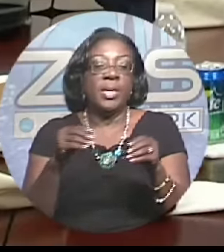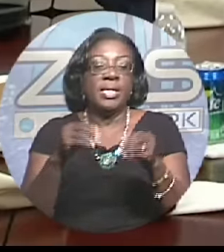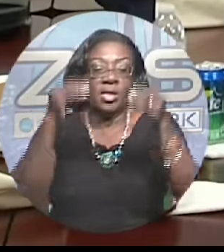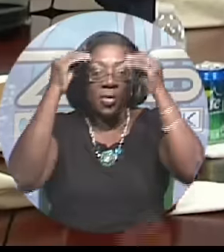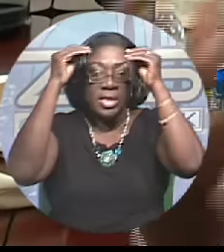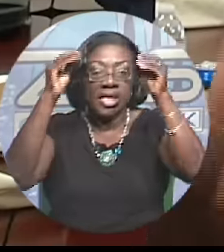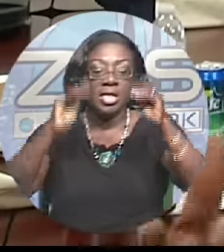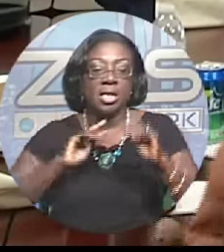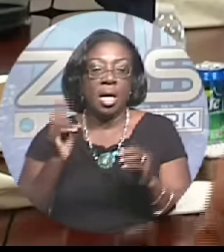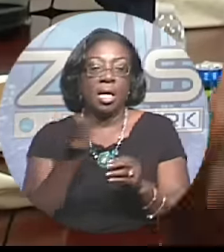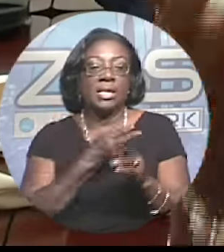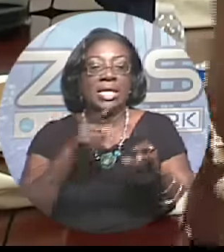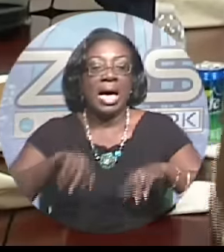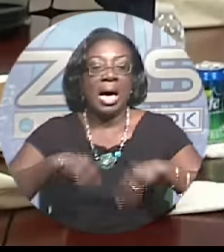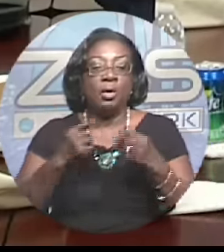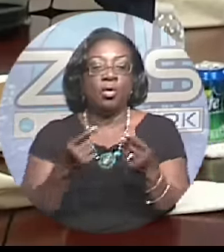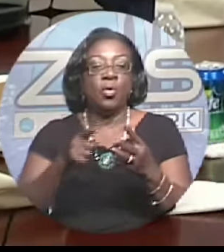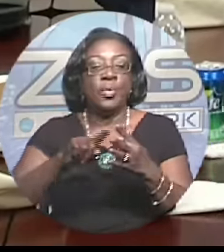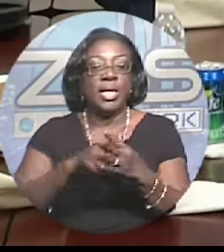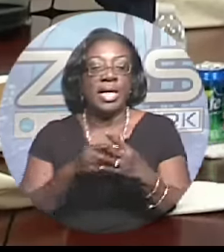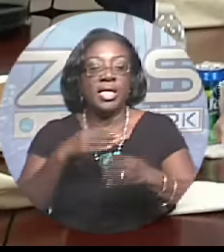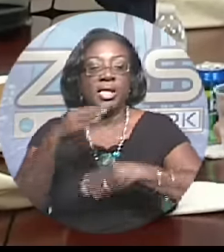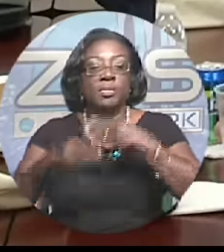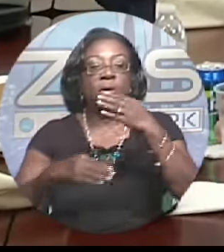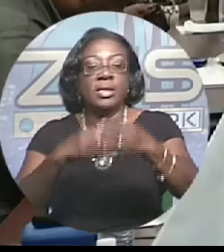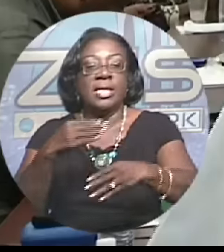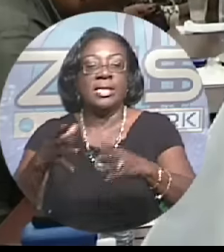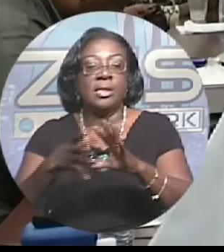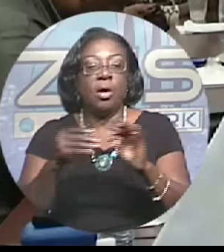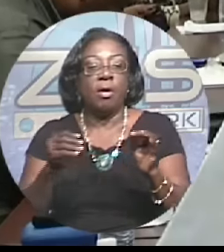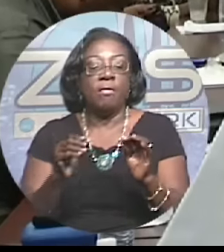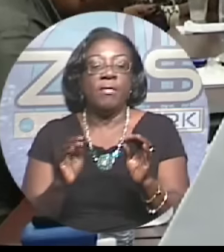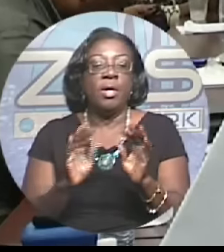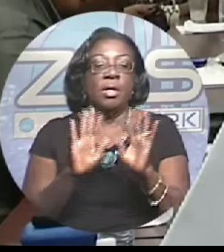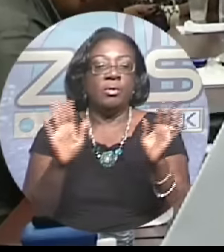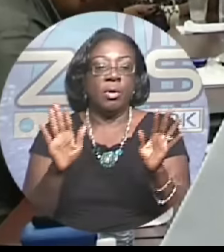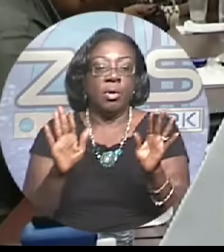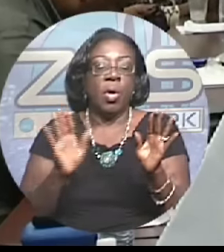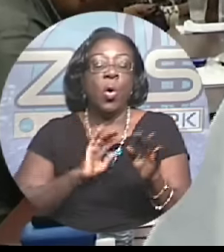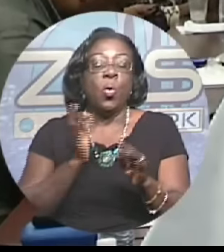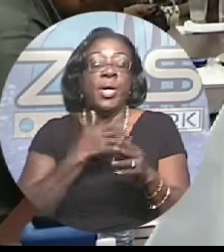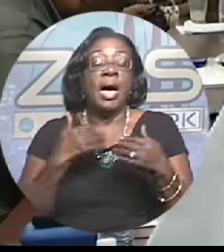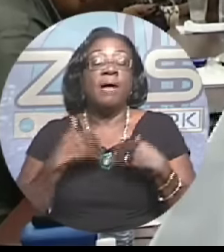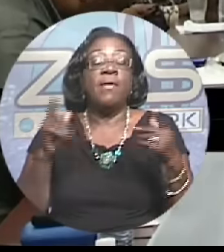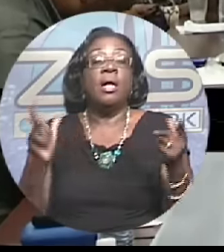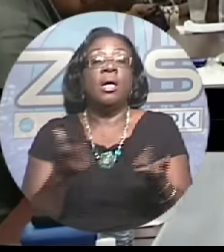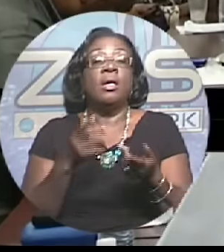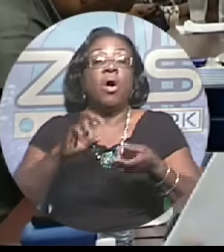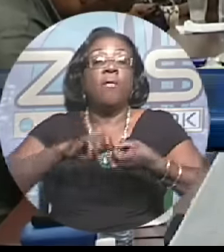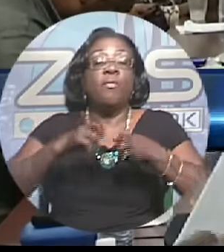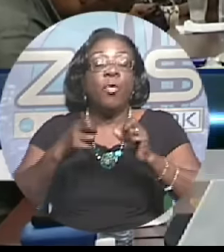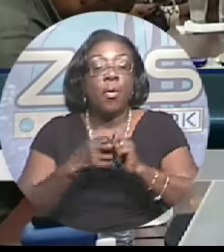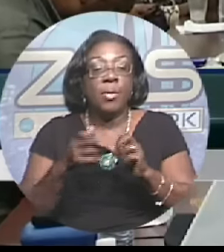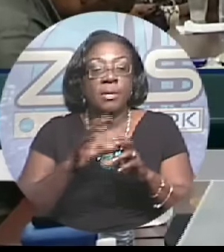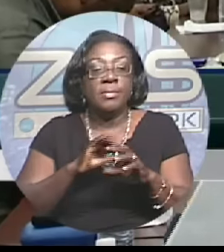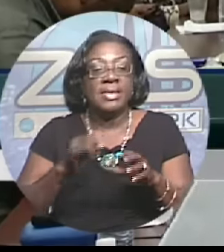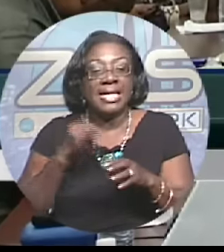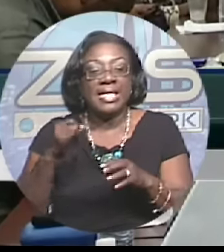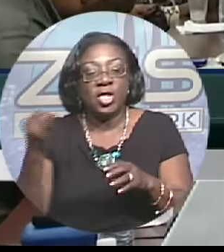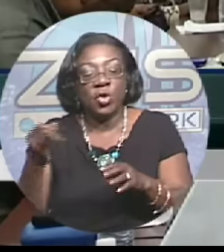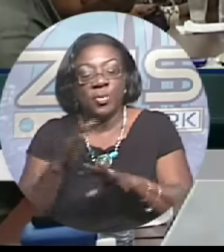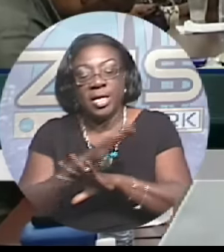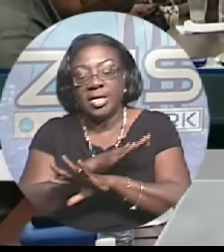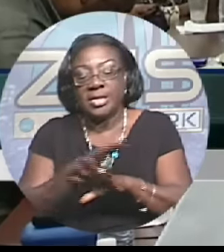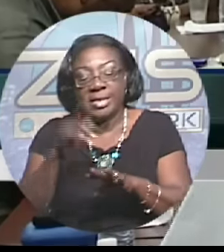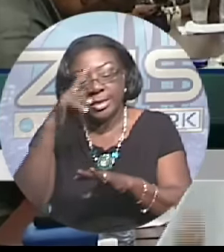us how to begin that process of transparency. We have a lot of problems, a lot of issues, because we don't know how to communicate with